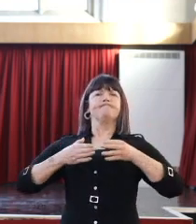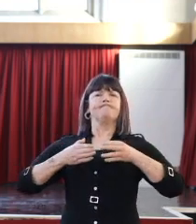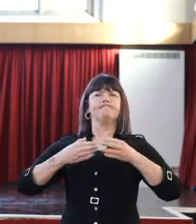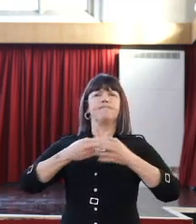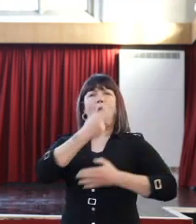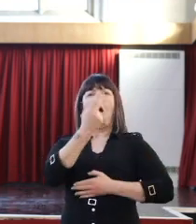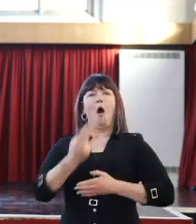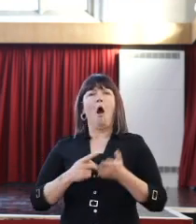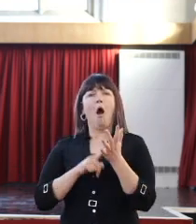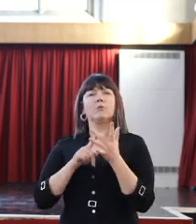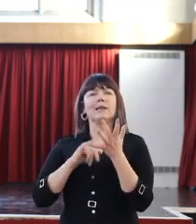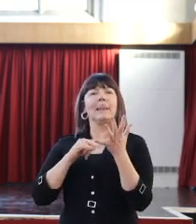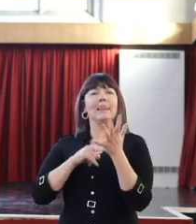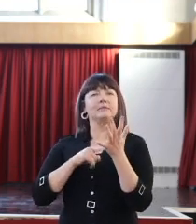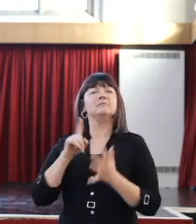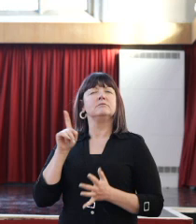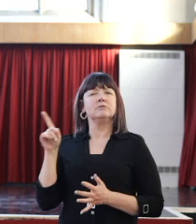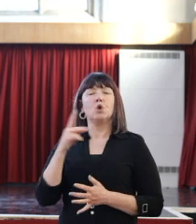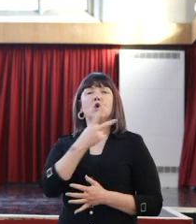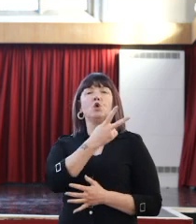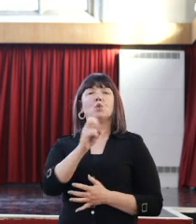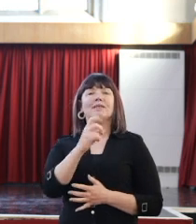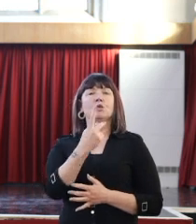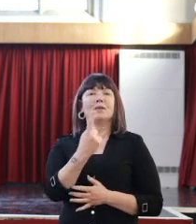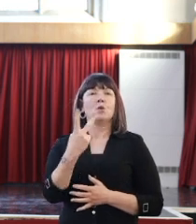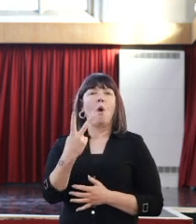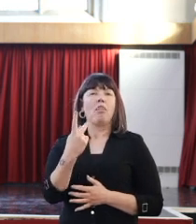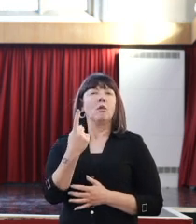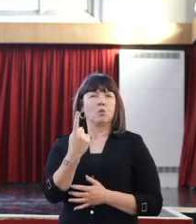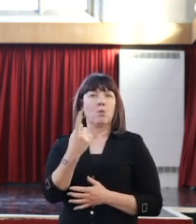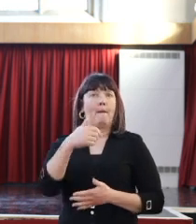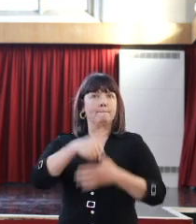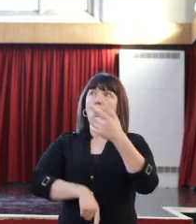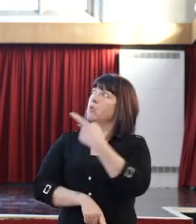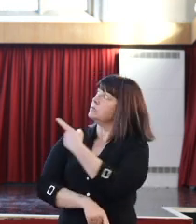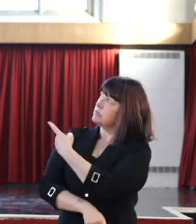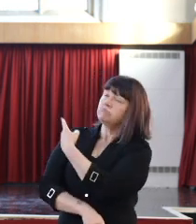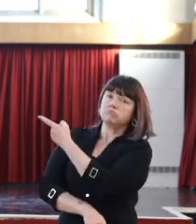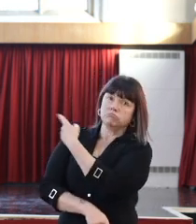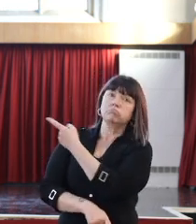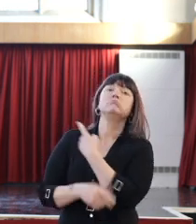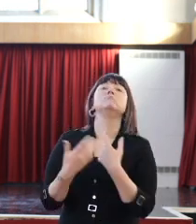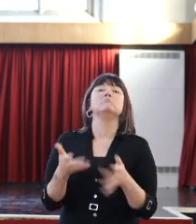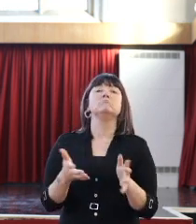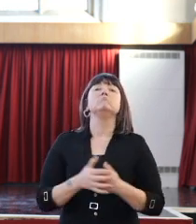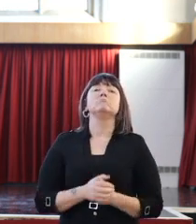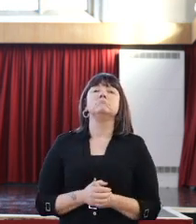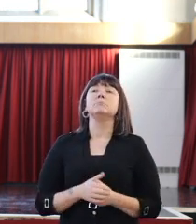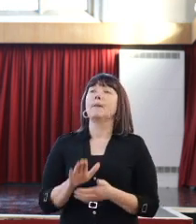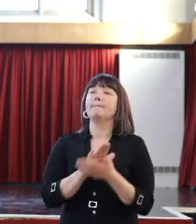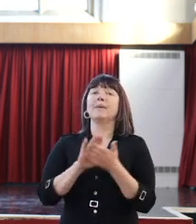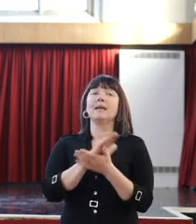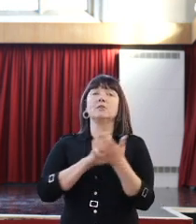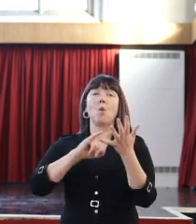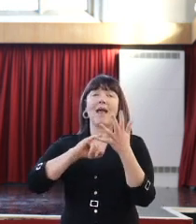acquired by these guys, who are today's market leader in high-quality digital assets, including footage, music, and SFX. And together, we are